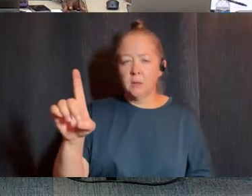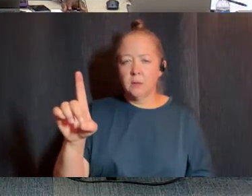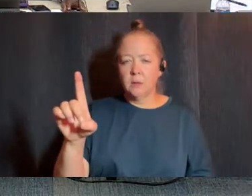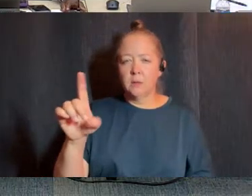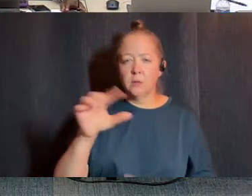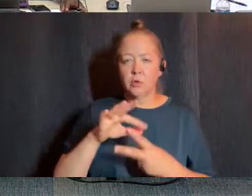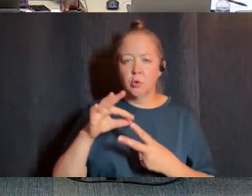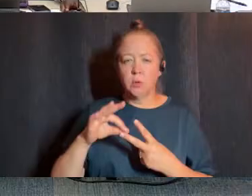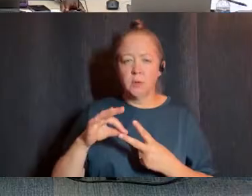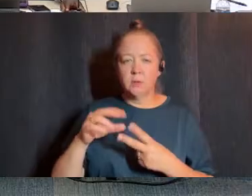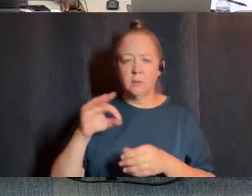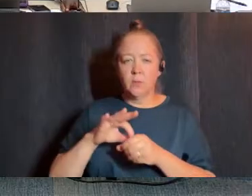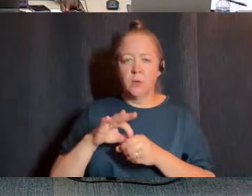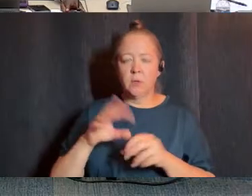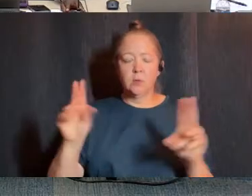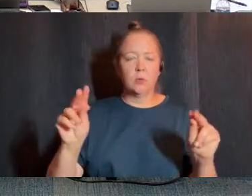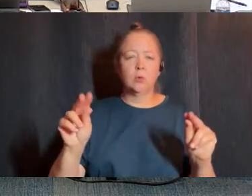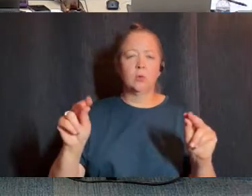July